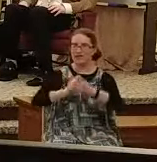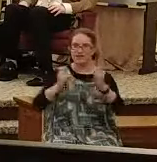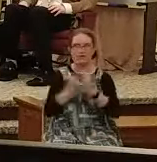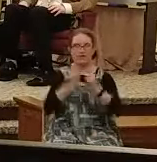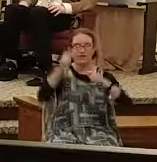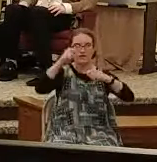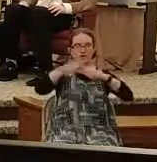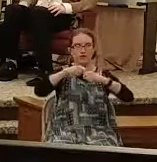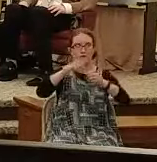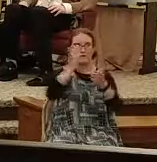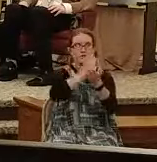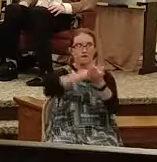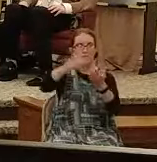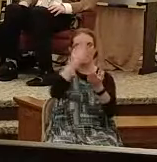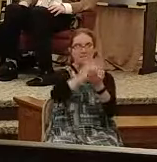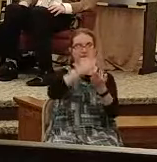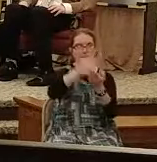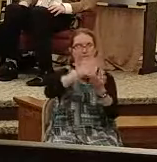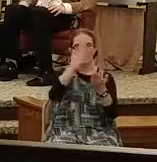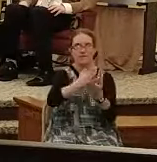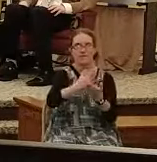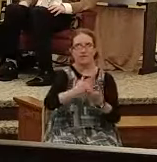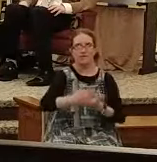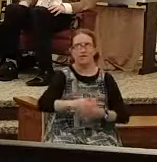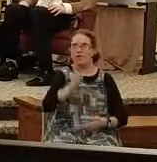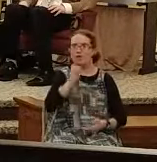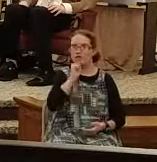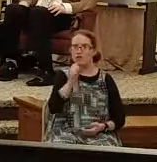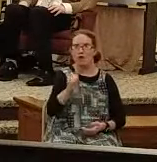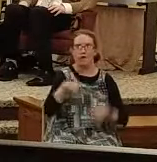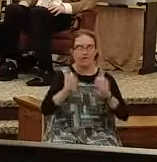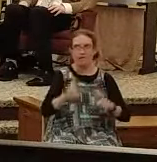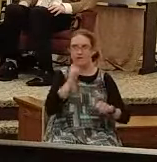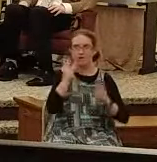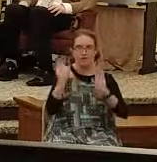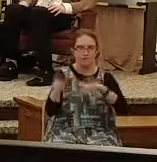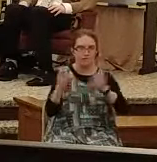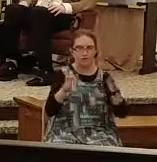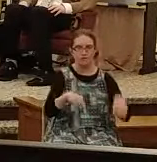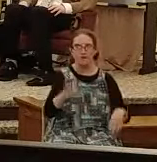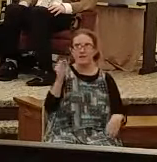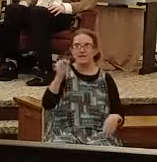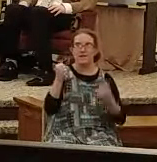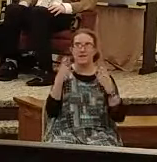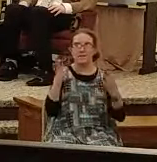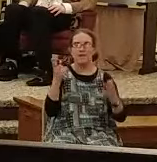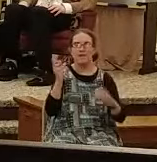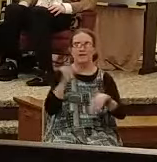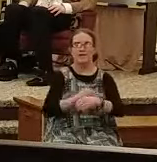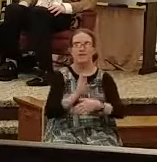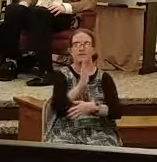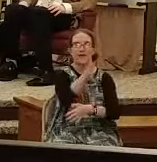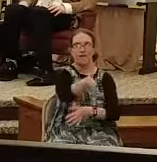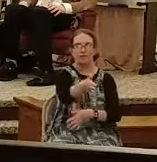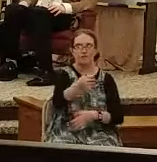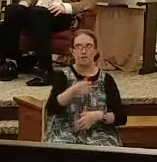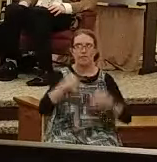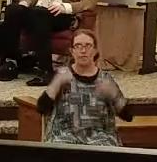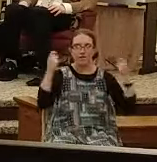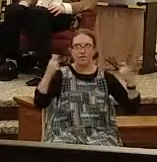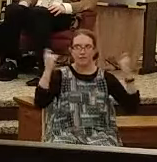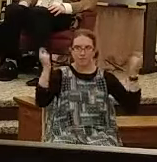stones into bread. And it's not that he can't do it, because he's done it many times after that.